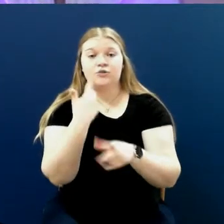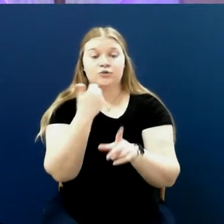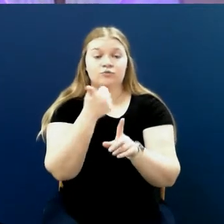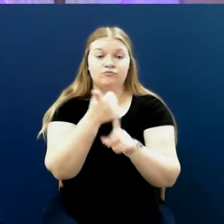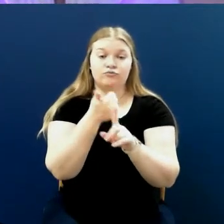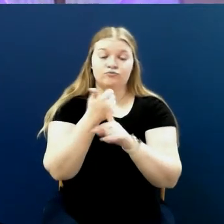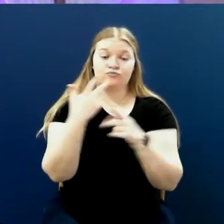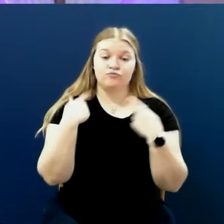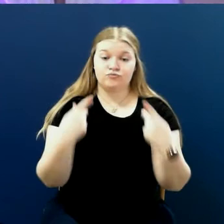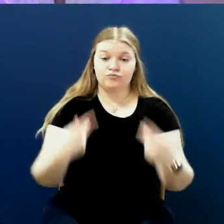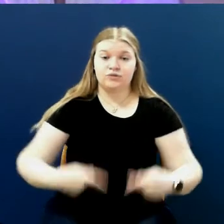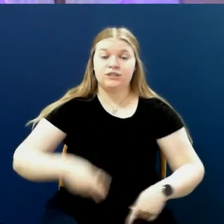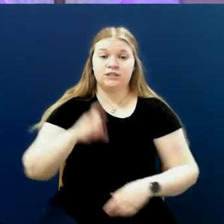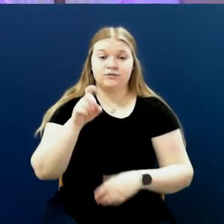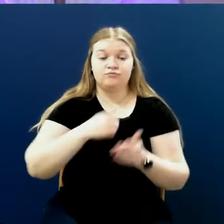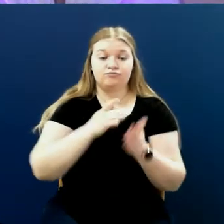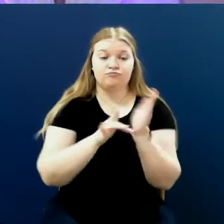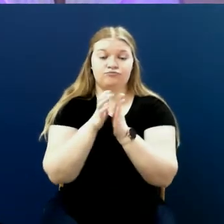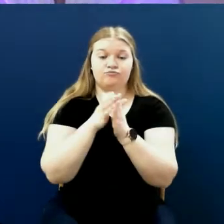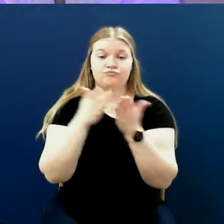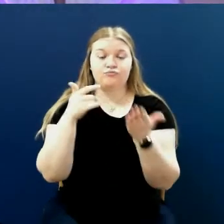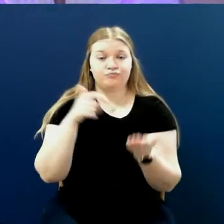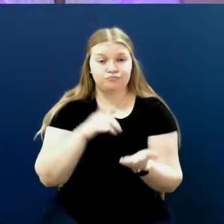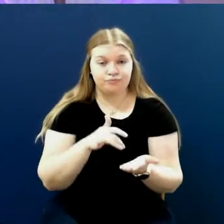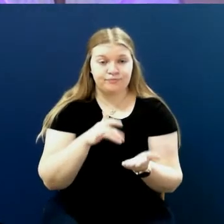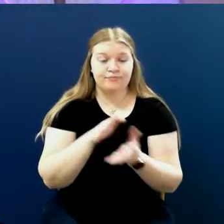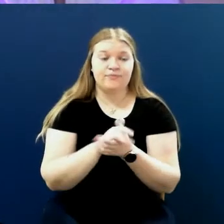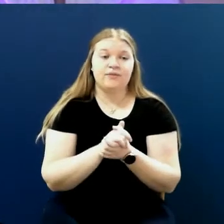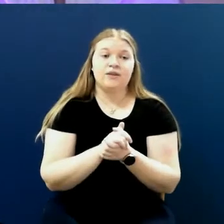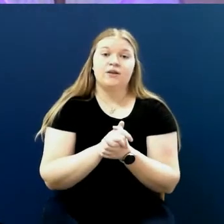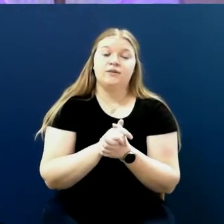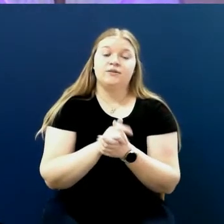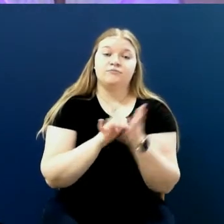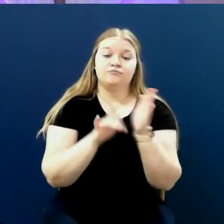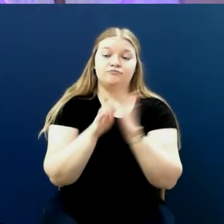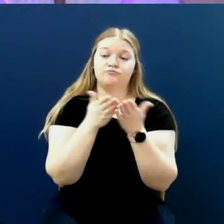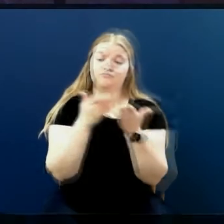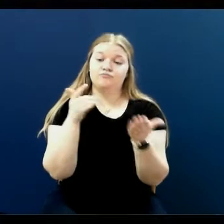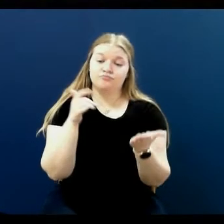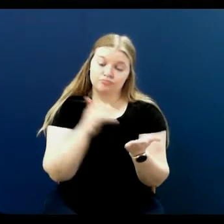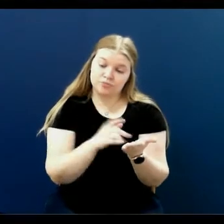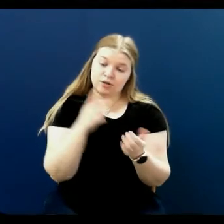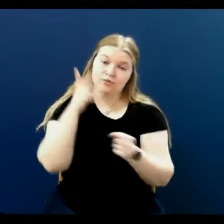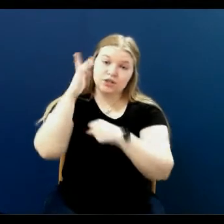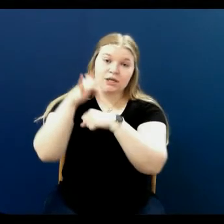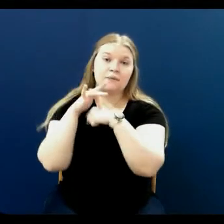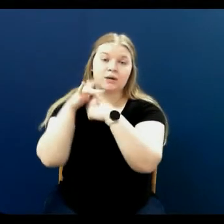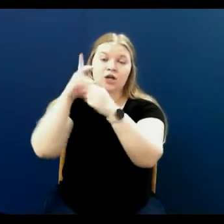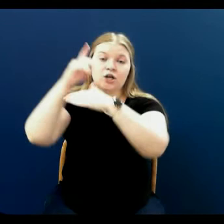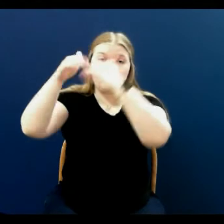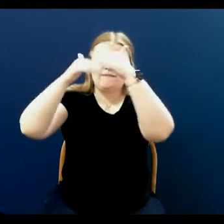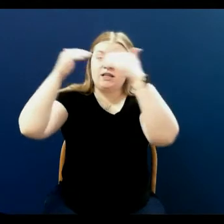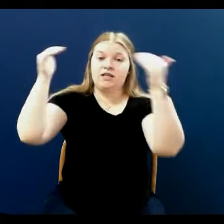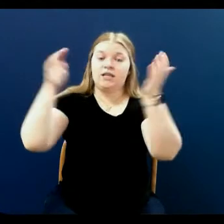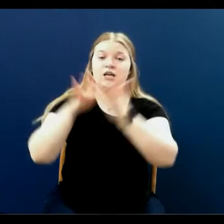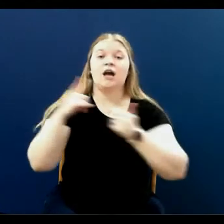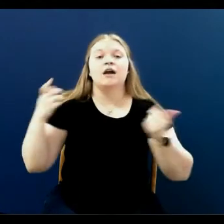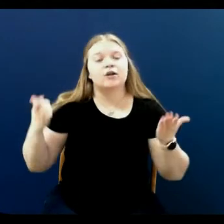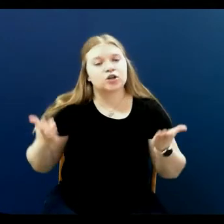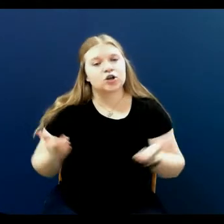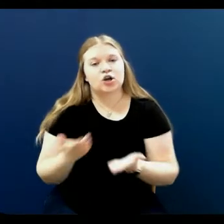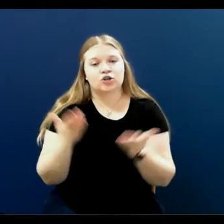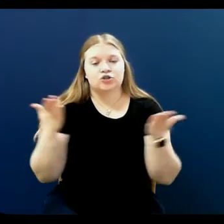need to spend time in God's Word. So as you spend time in God's Word, it helps you set your mind on heavenly things. So I urge